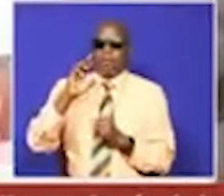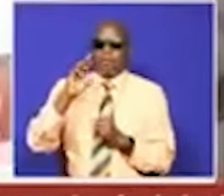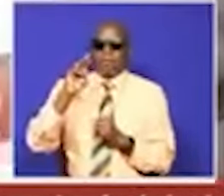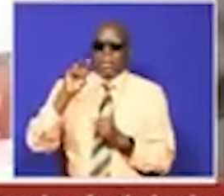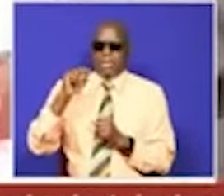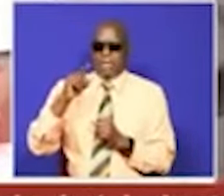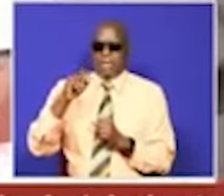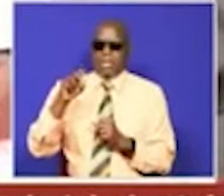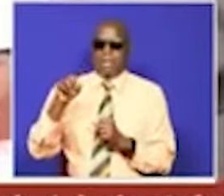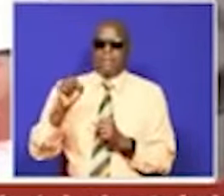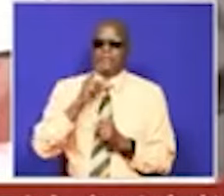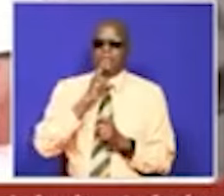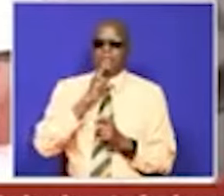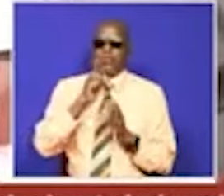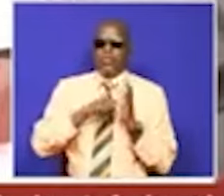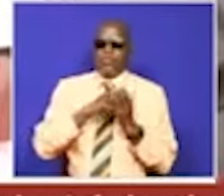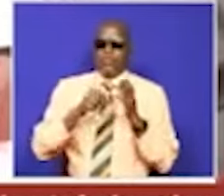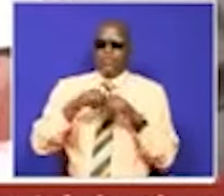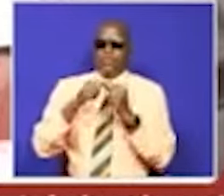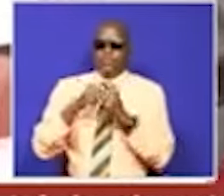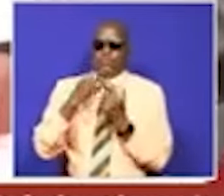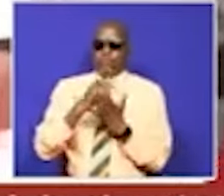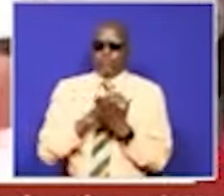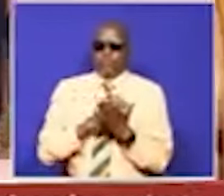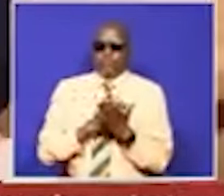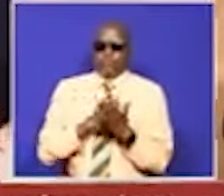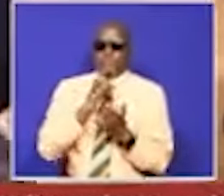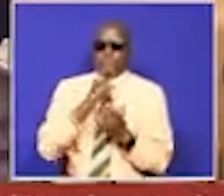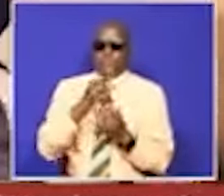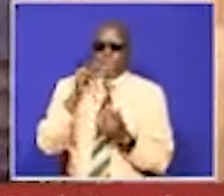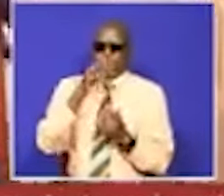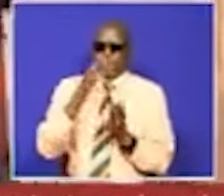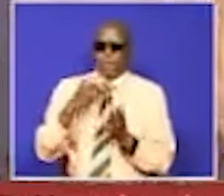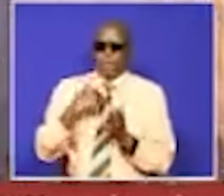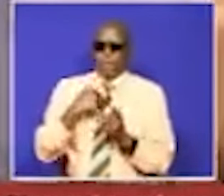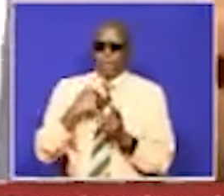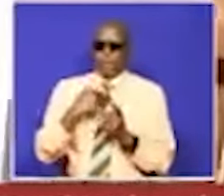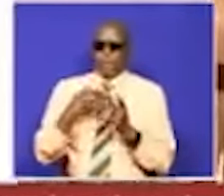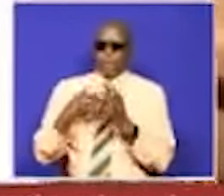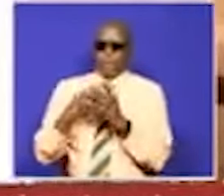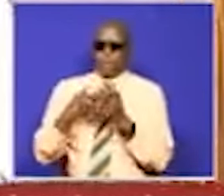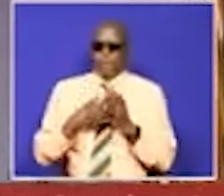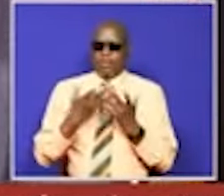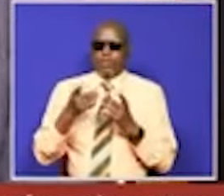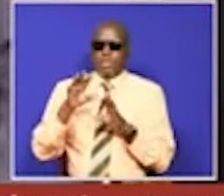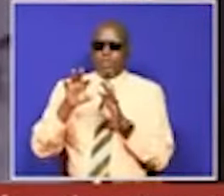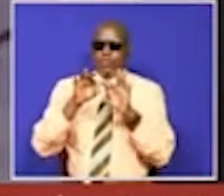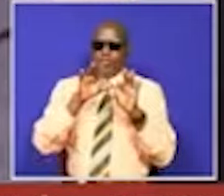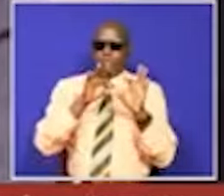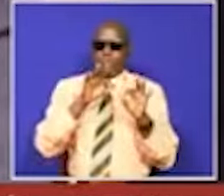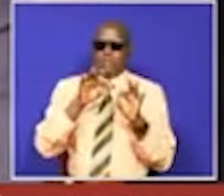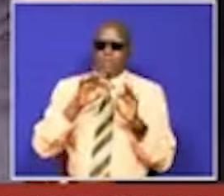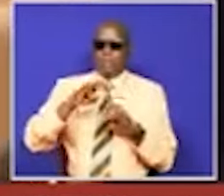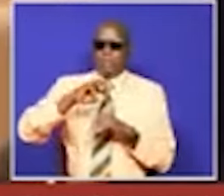governor of alleged gross violation of the constitution. He says the governor has interfered with the recruitment and deployment of